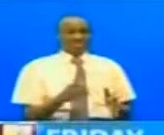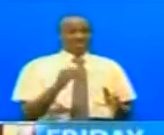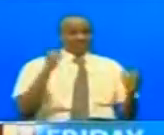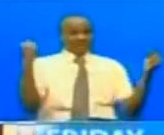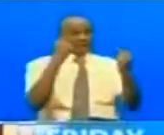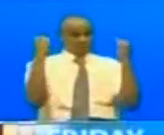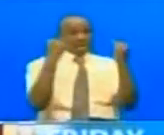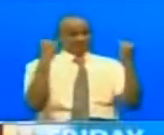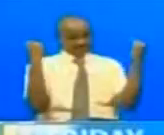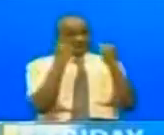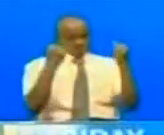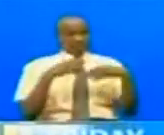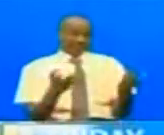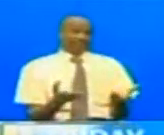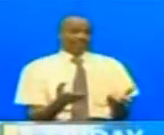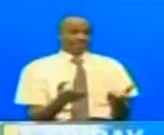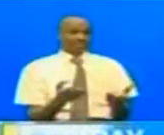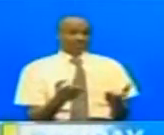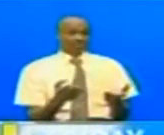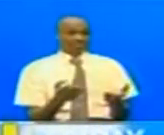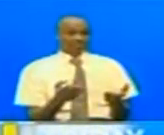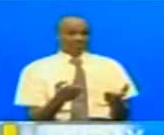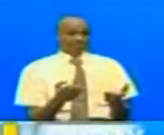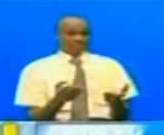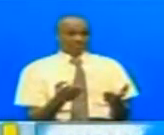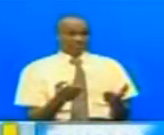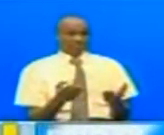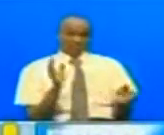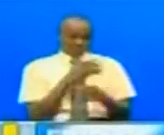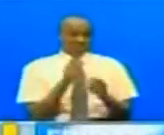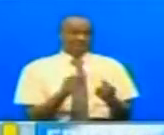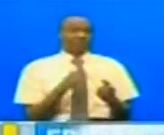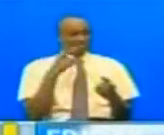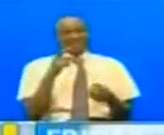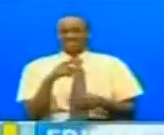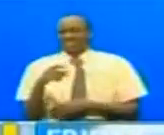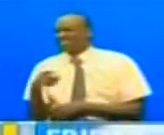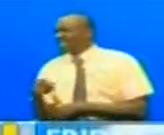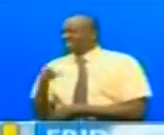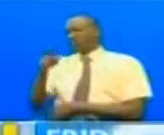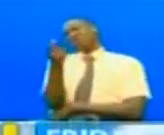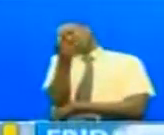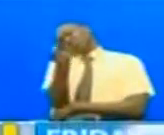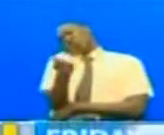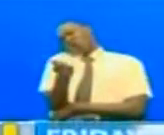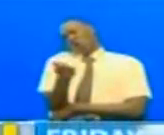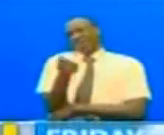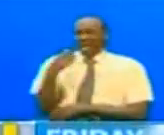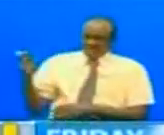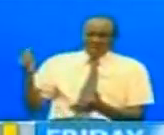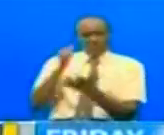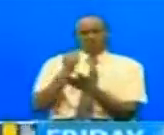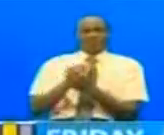he was given but a that's, job. That's just, you know, a very small number compared to what we've seen in the other